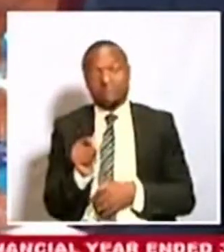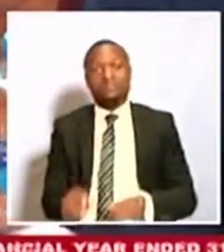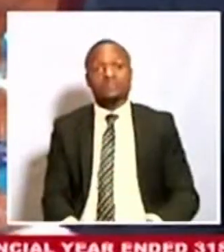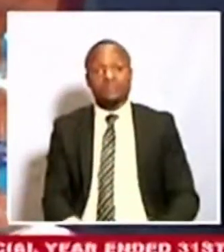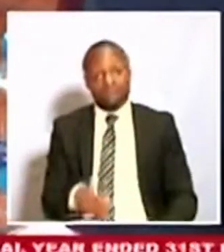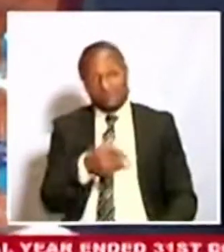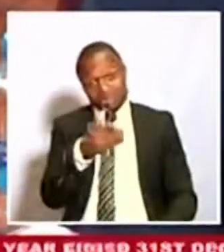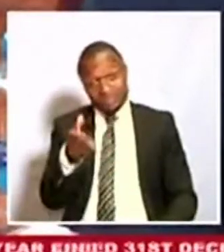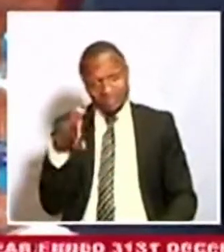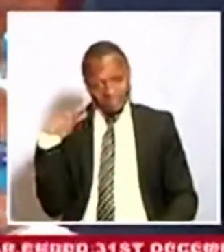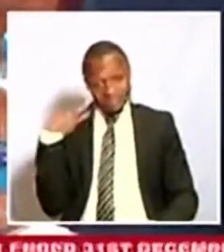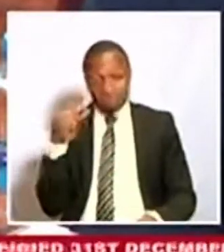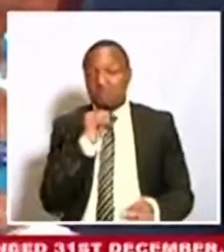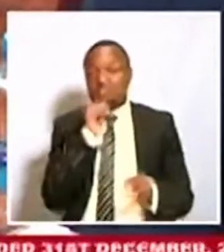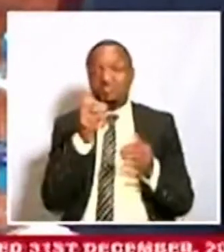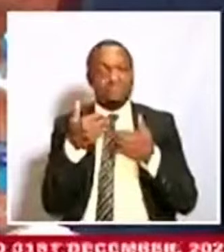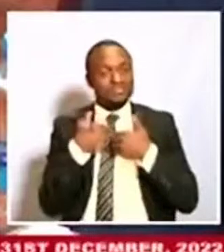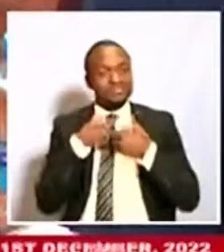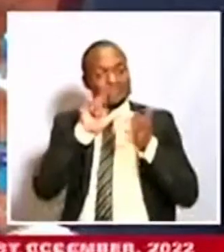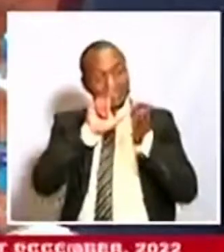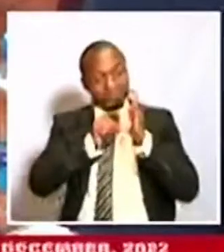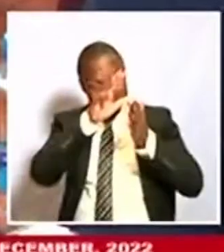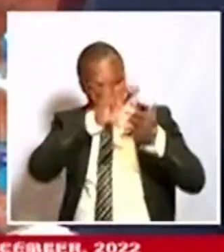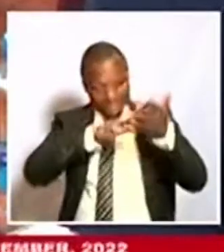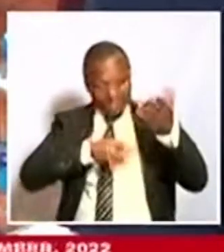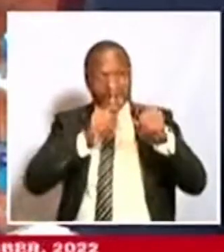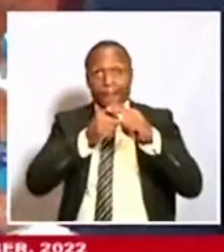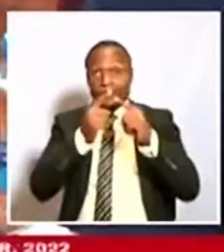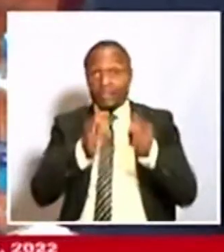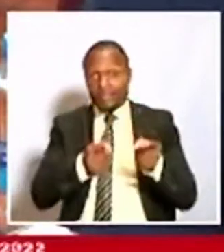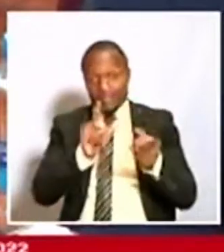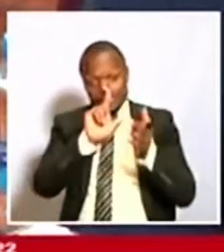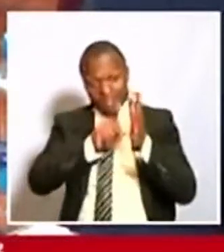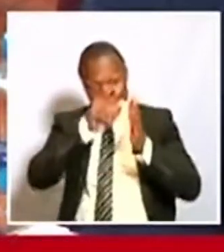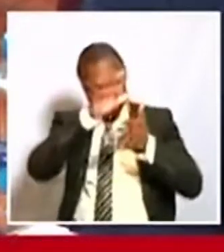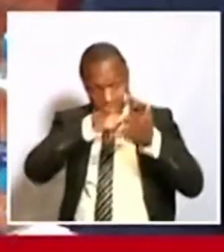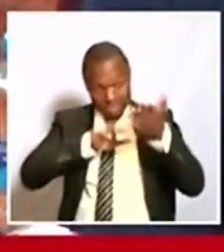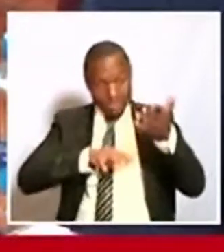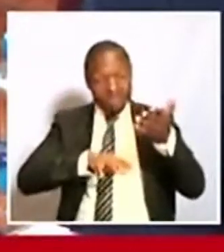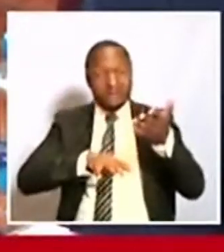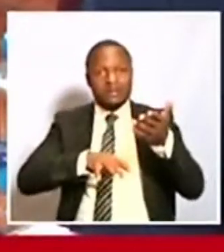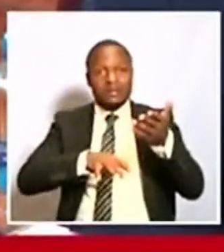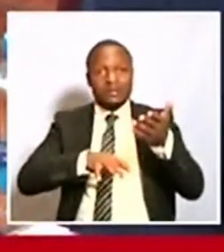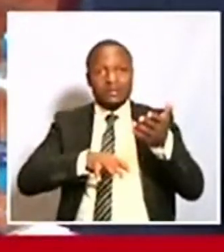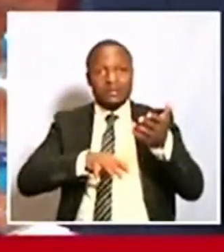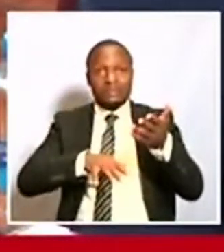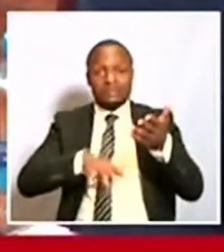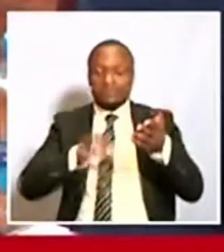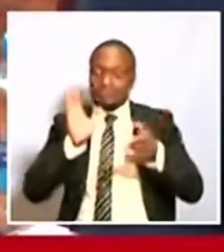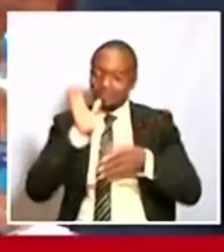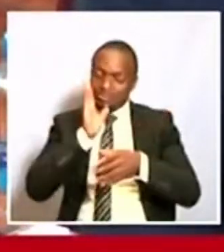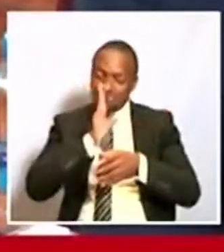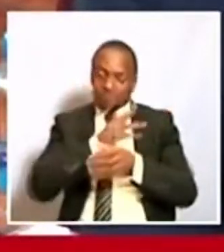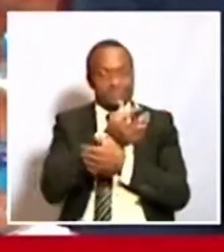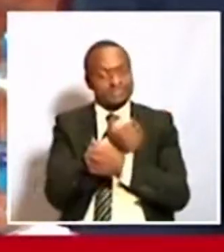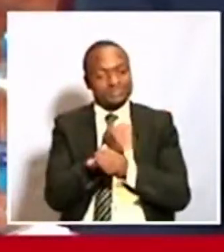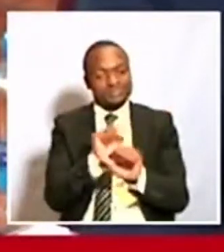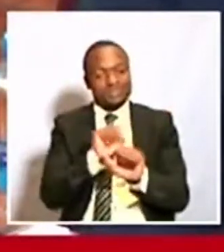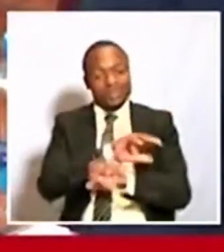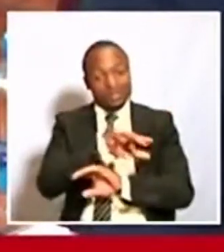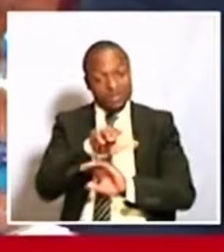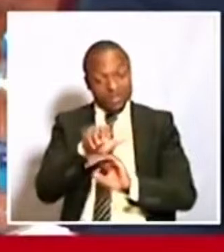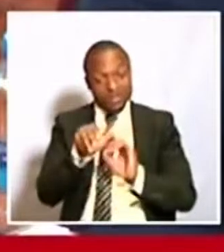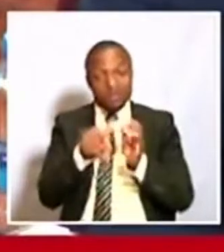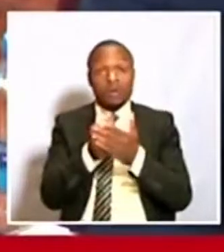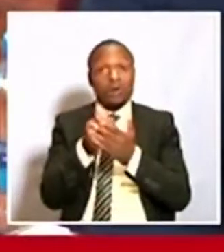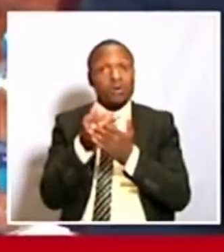those applications did not have the minutes. However, those minutes have been normalized, and all the applications